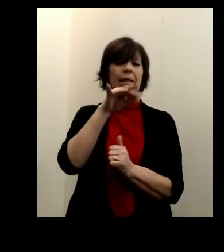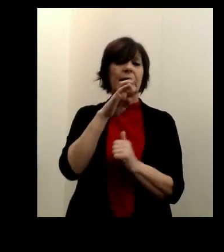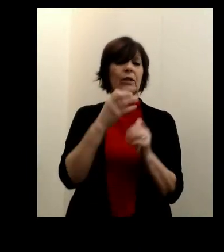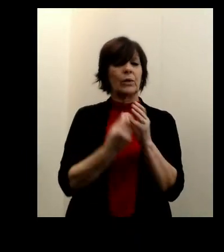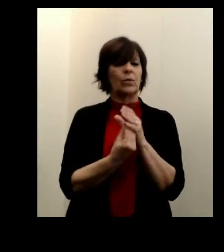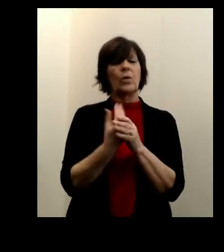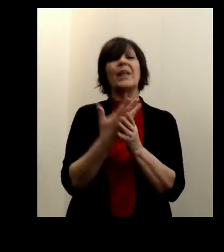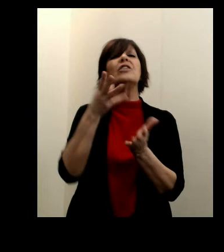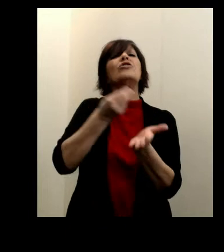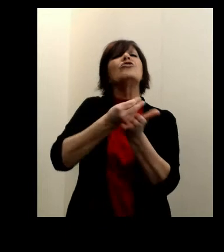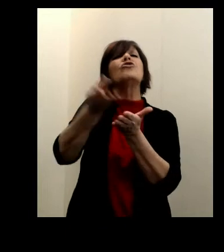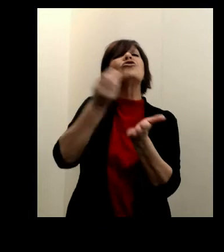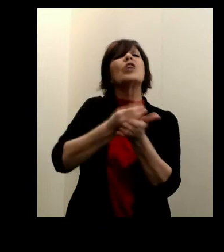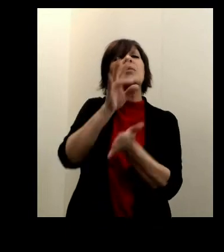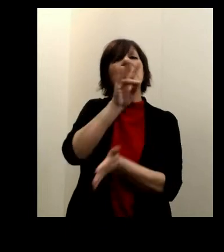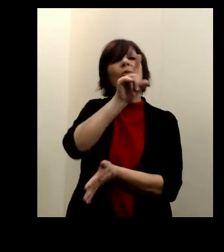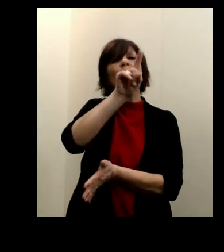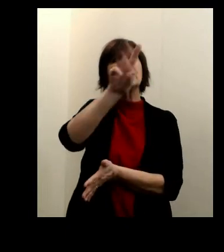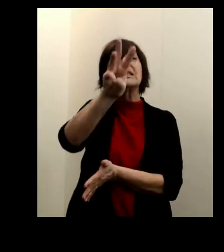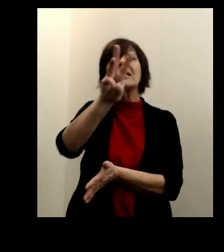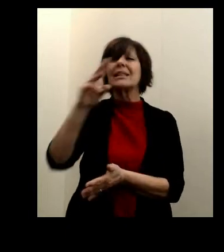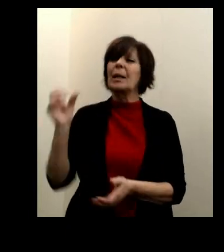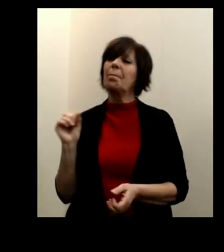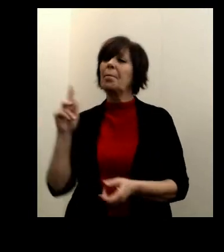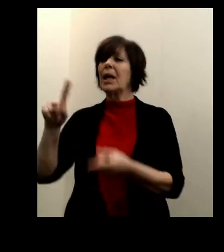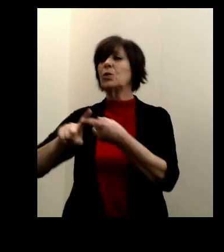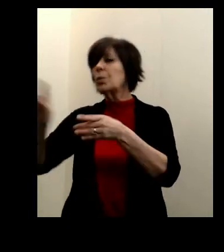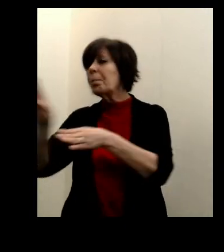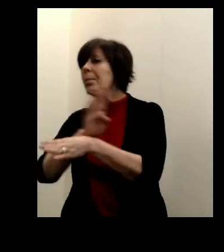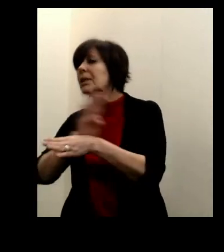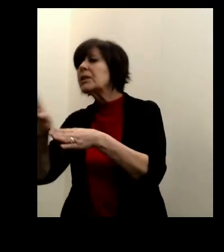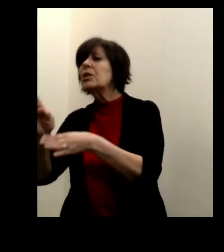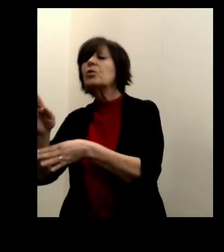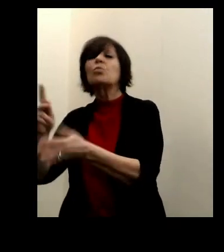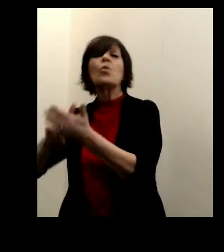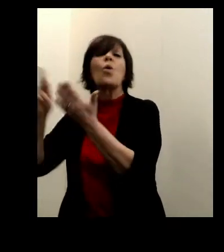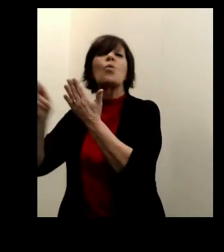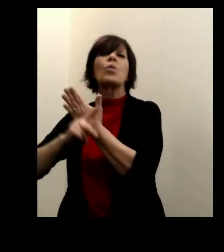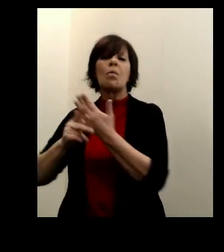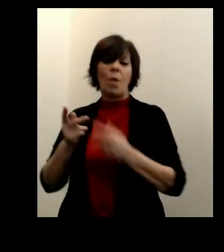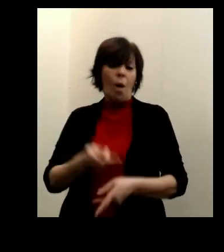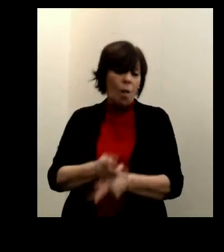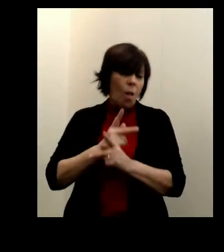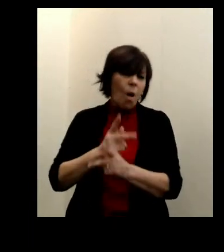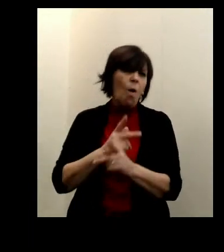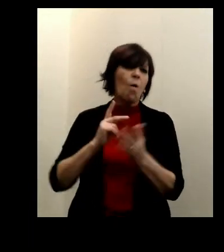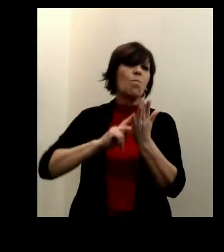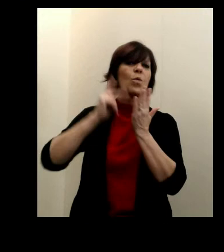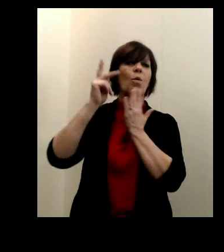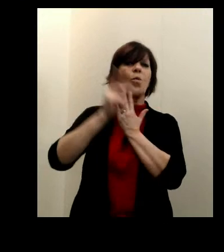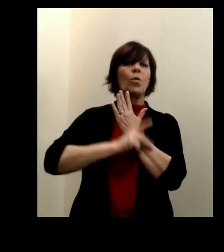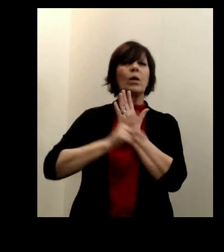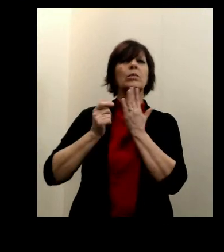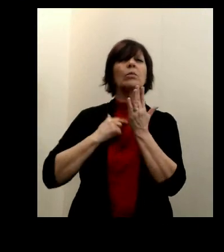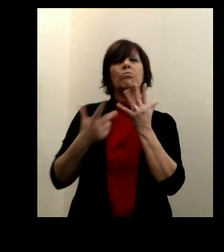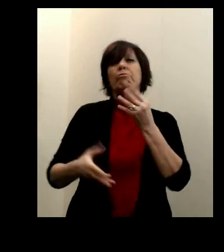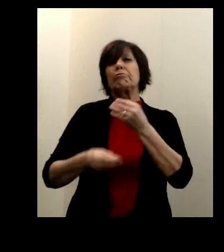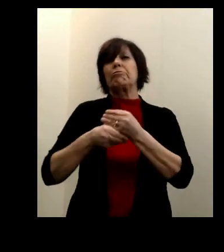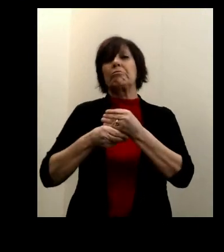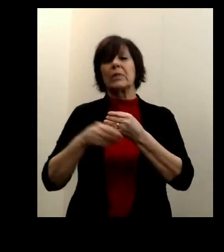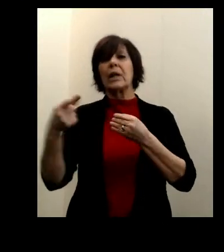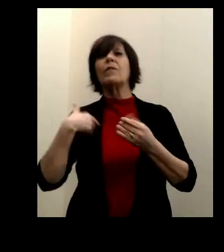Shop 716 program, the Back to Business program, a number of loan programs, which we'll talk about, including a new loan that offers